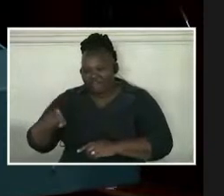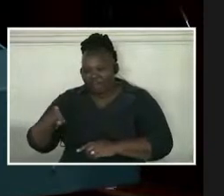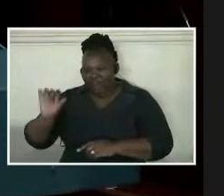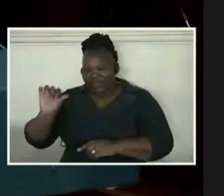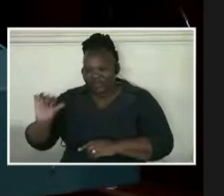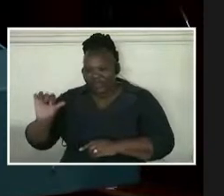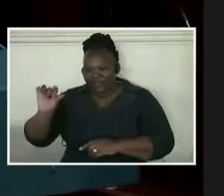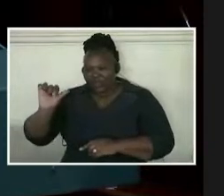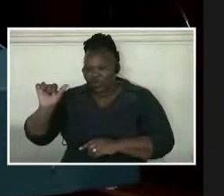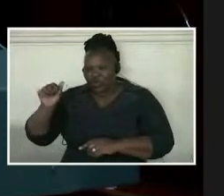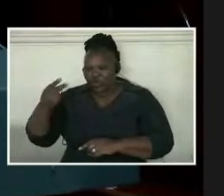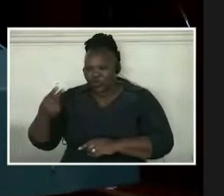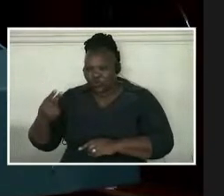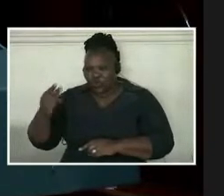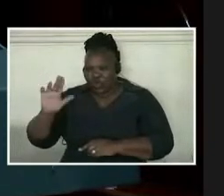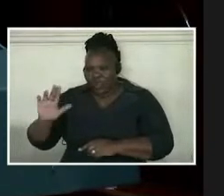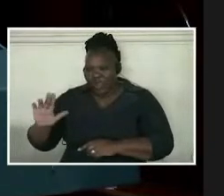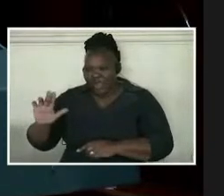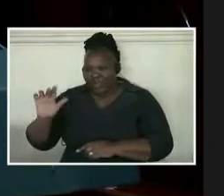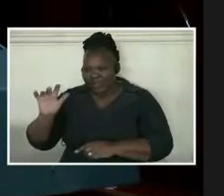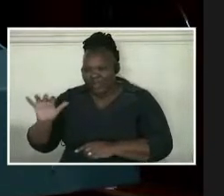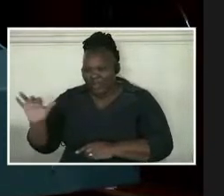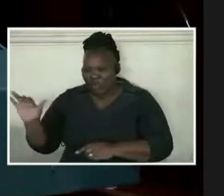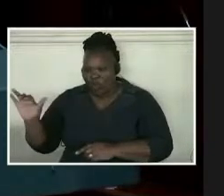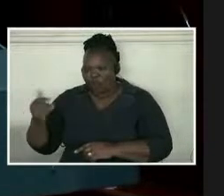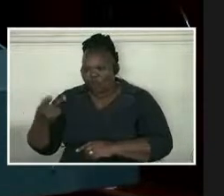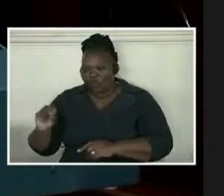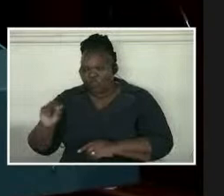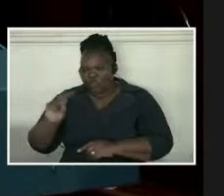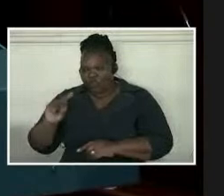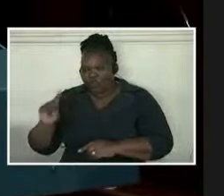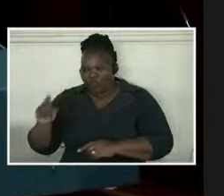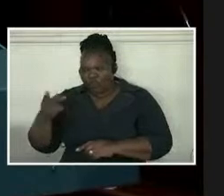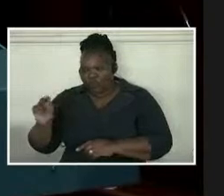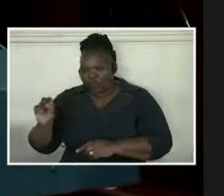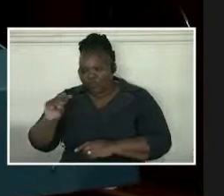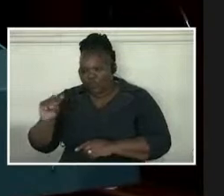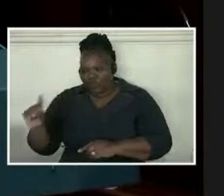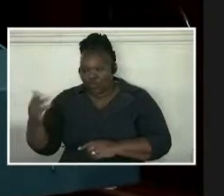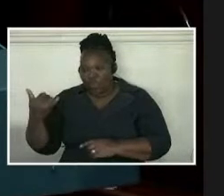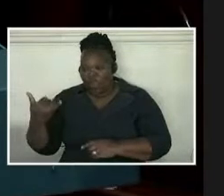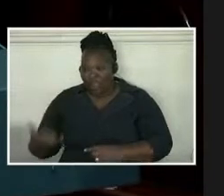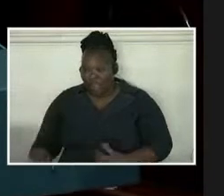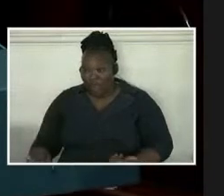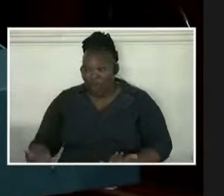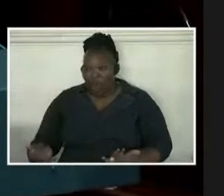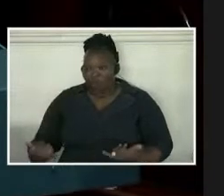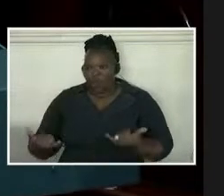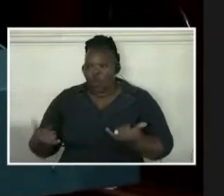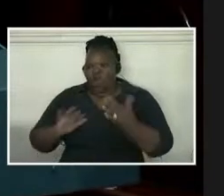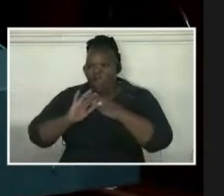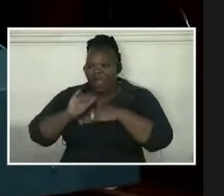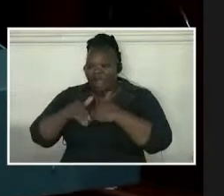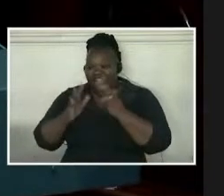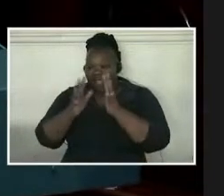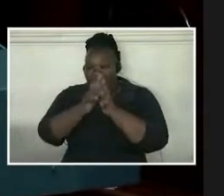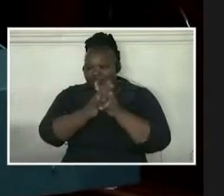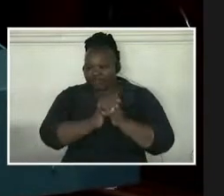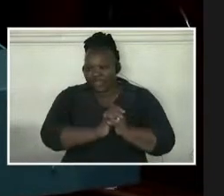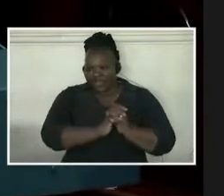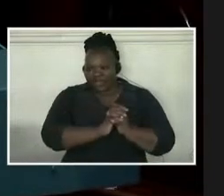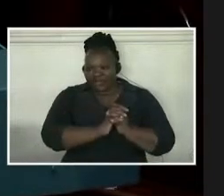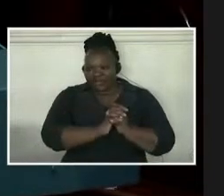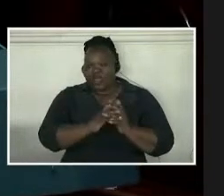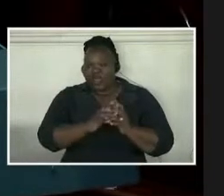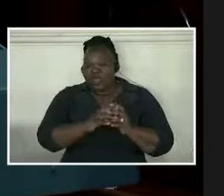475.629 million in 2021 22 financially yeah now that after the america mission it has